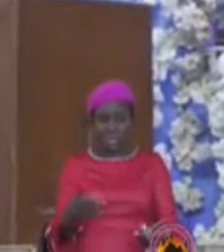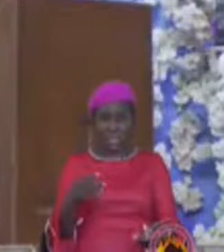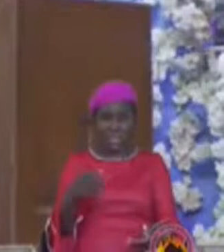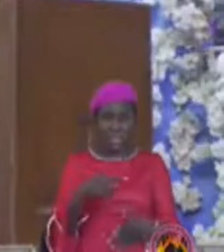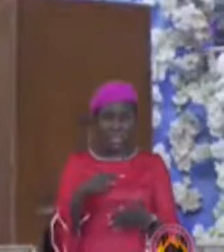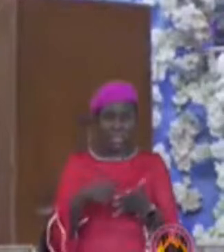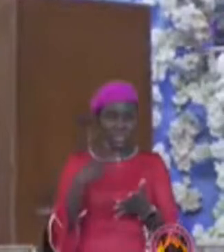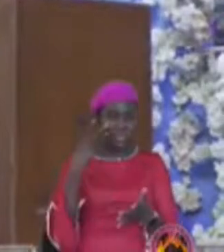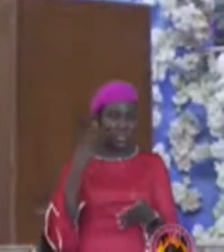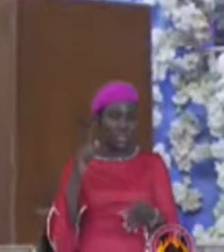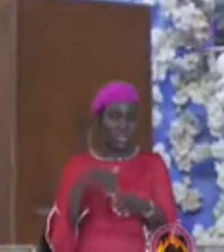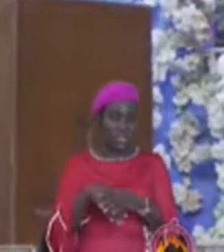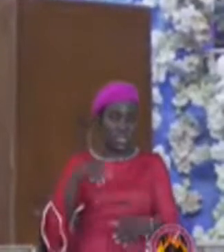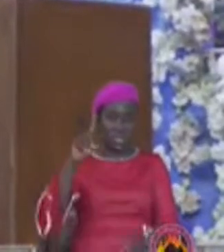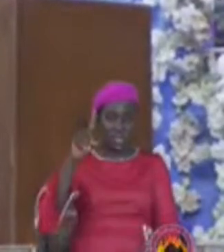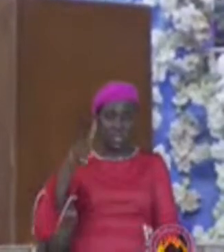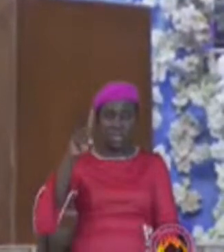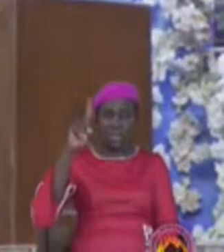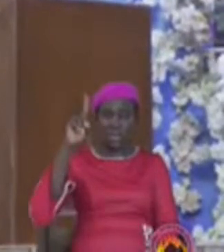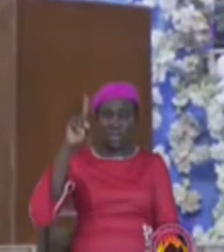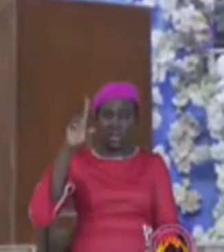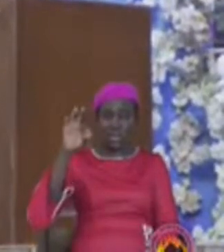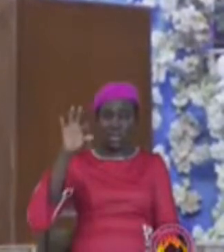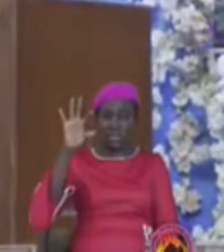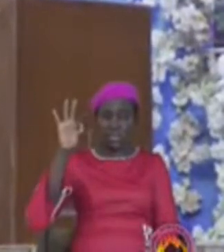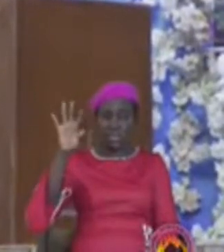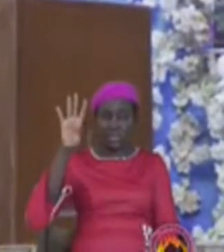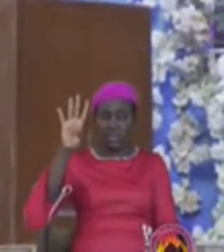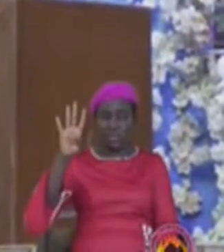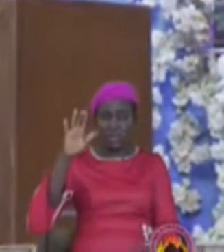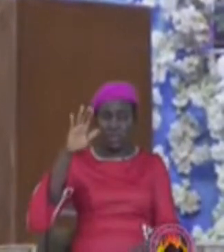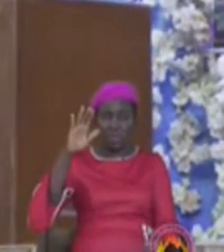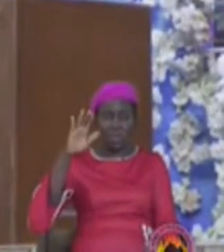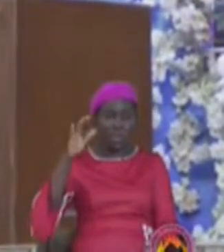1994. And they brought her here. On a wheelchair.